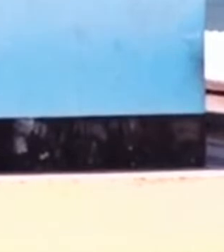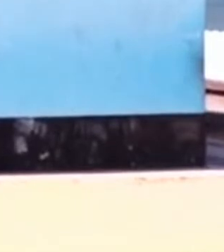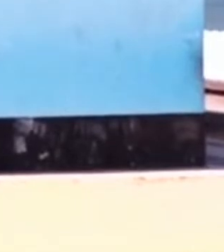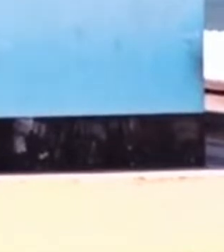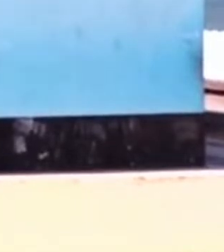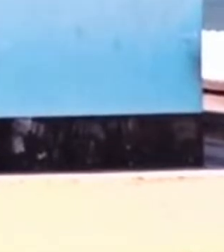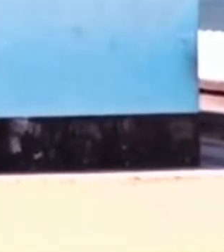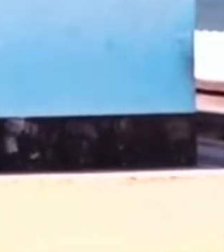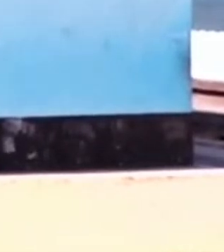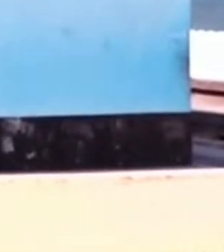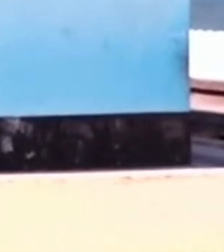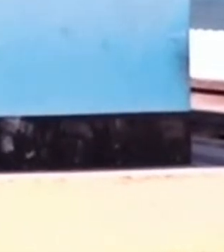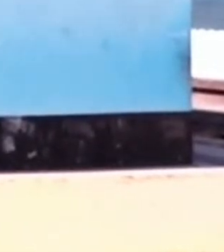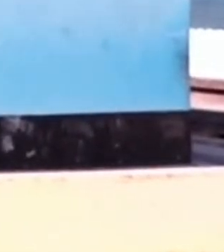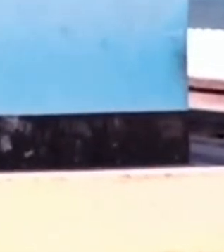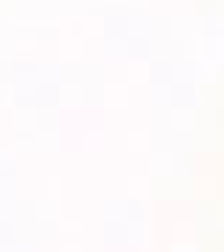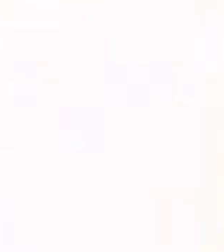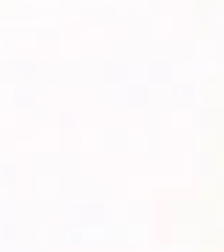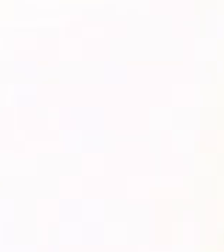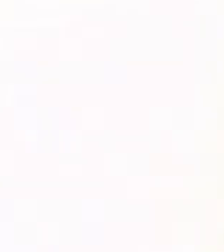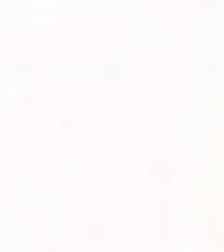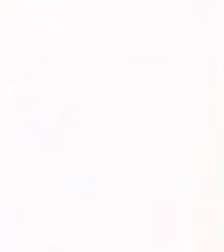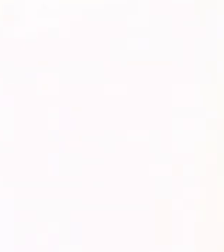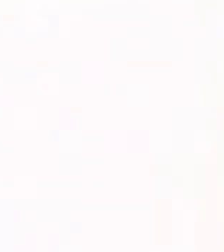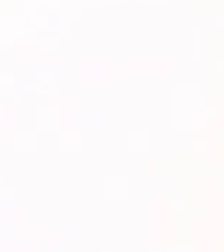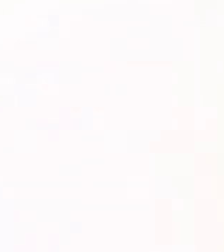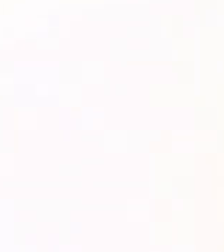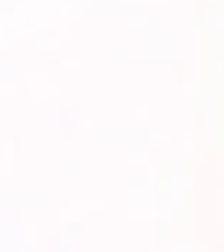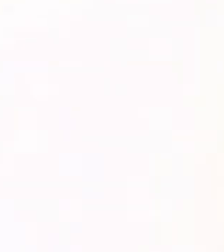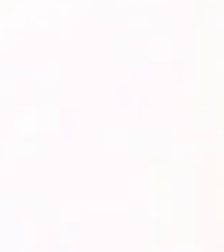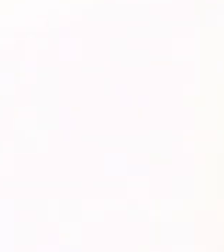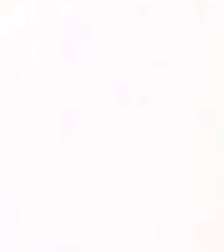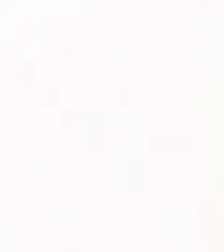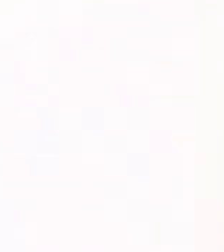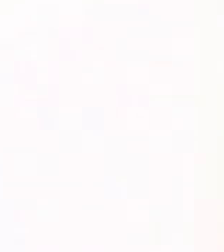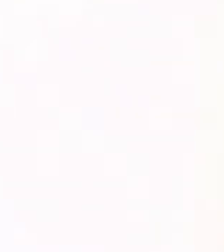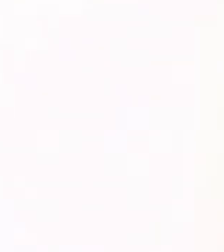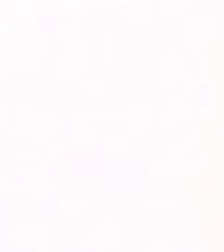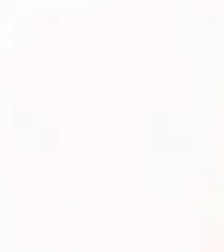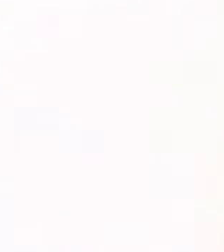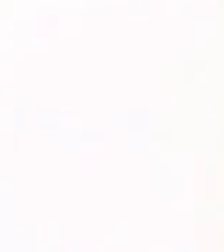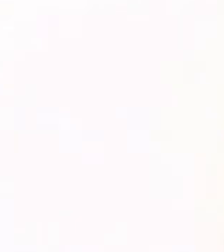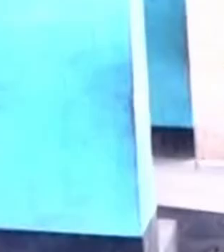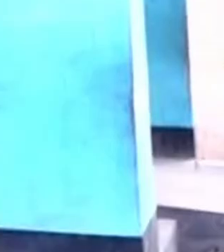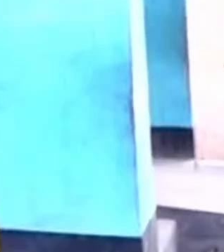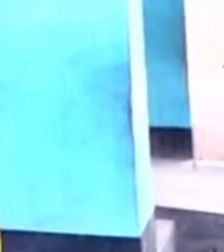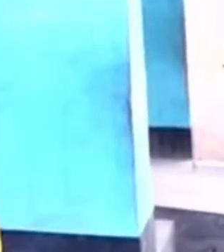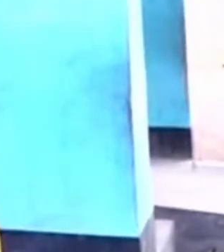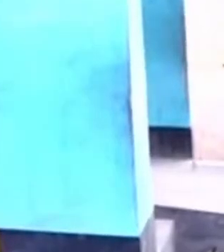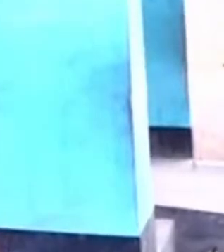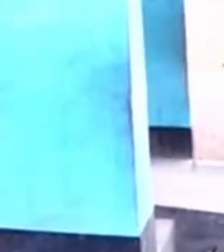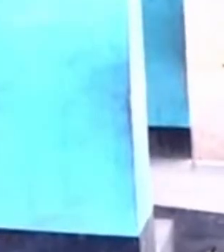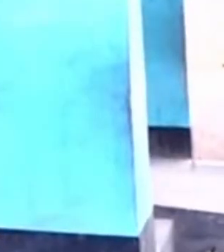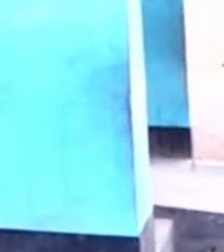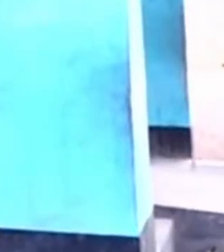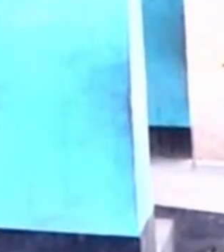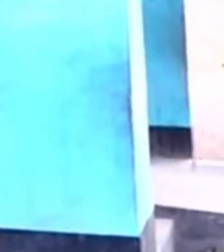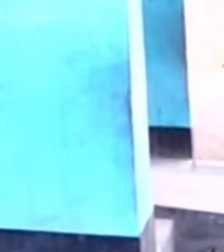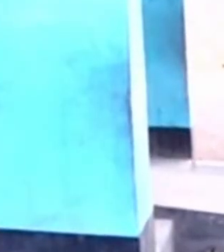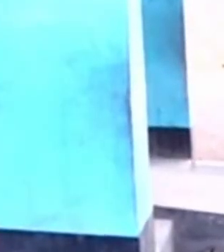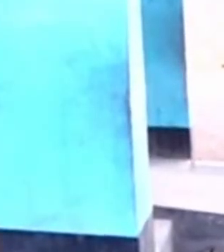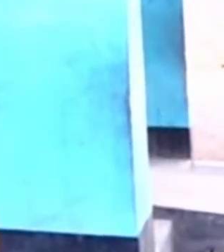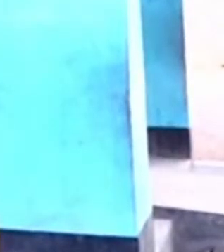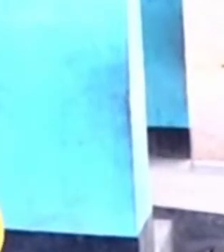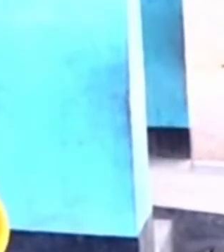cover, they go early home, rather than them to go maybe by 17 hours. Lima Ward Councillor Mr.